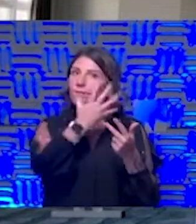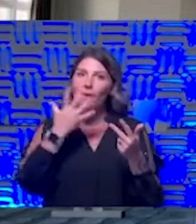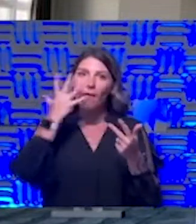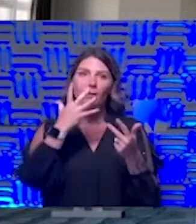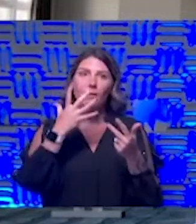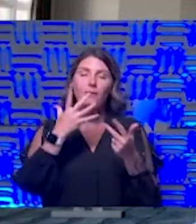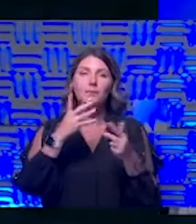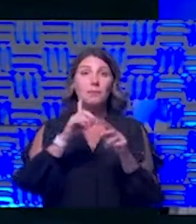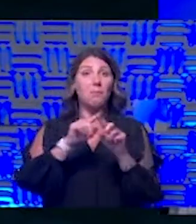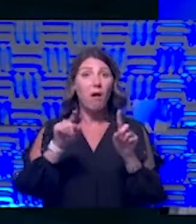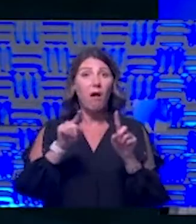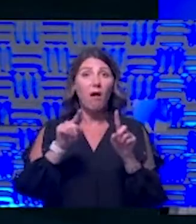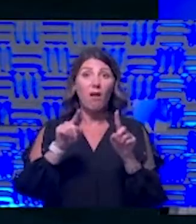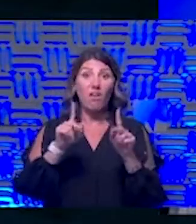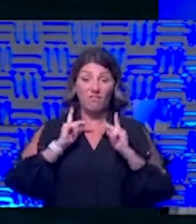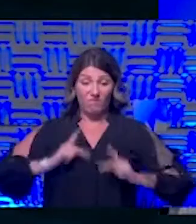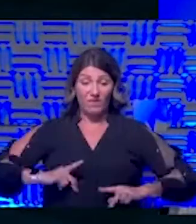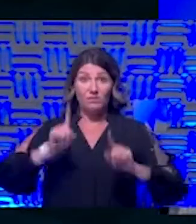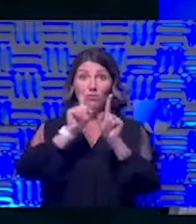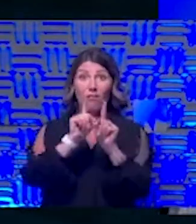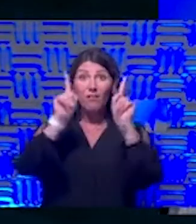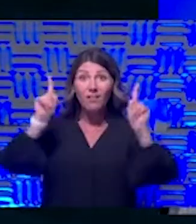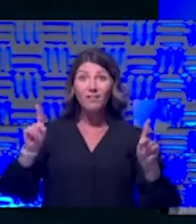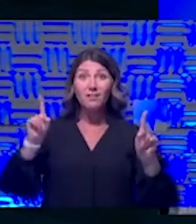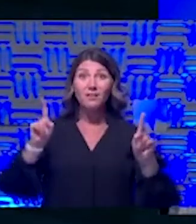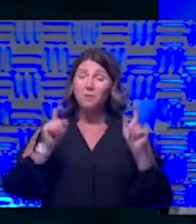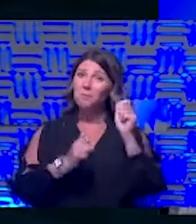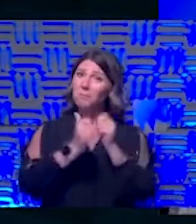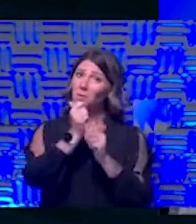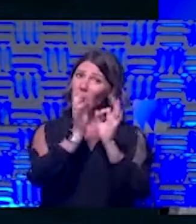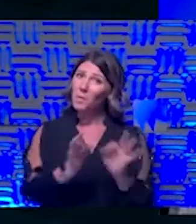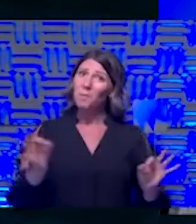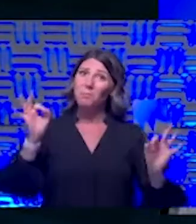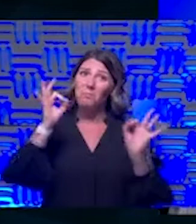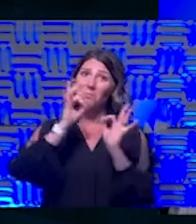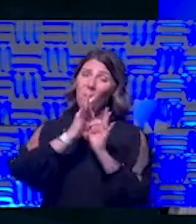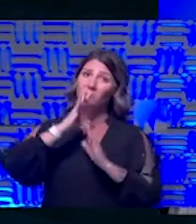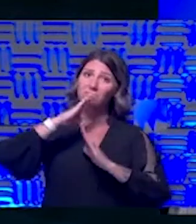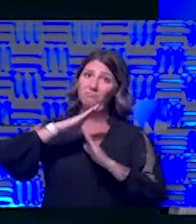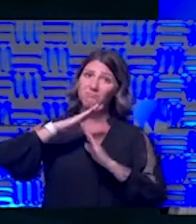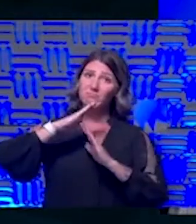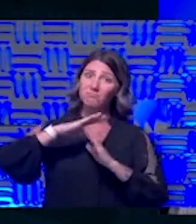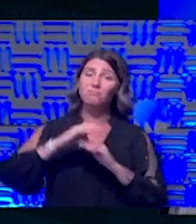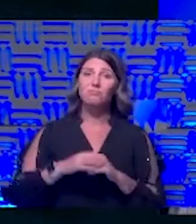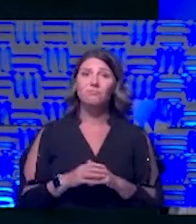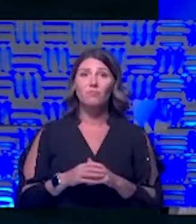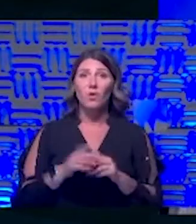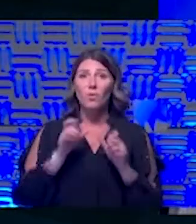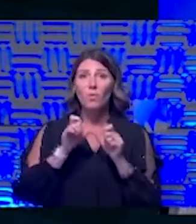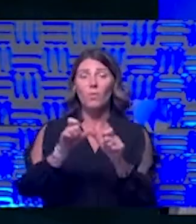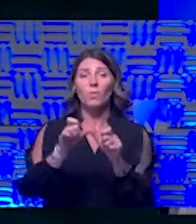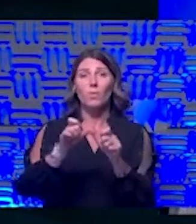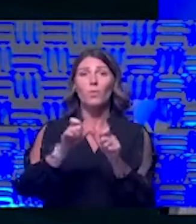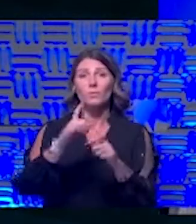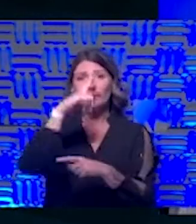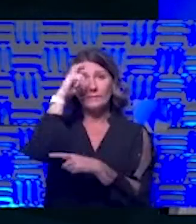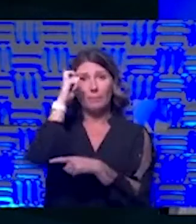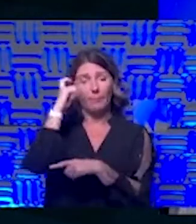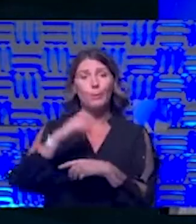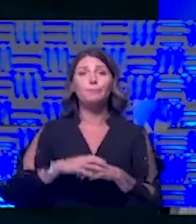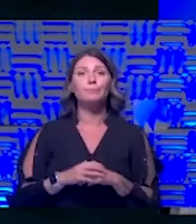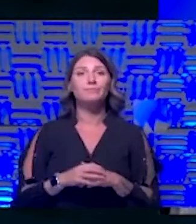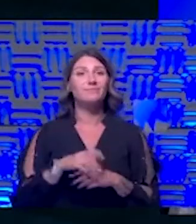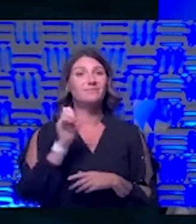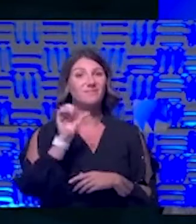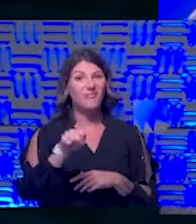physical distancing is really going to be the most important thing as we move through this summer. That is really the key,